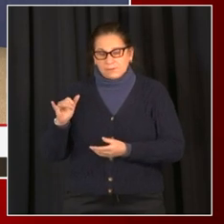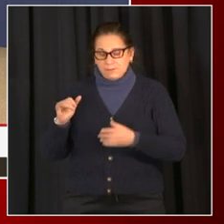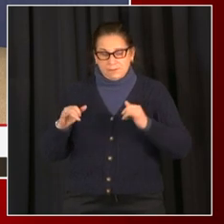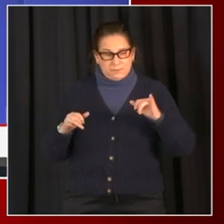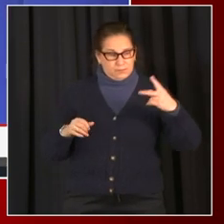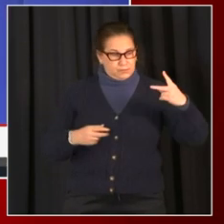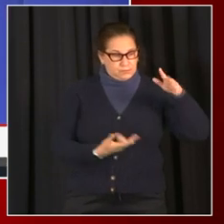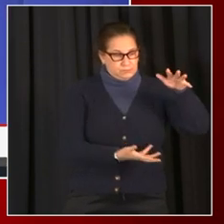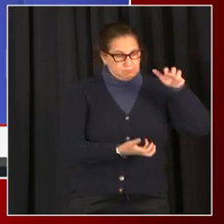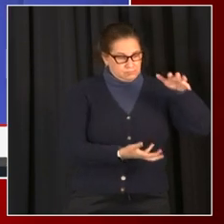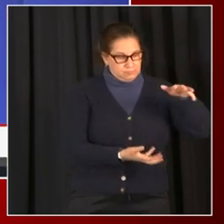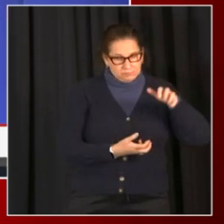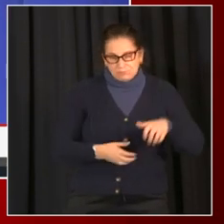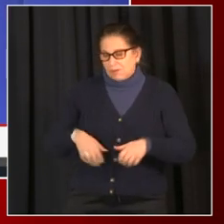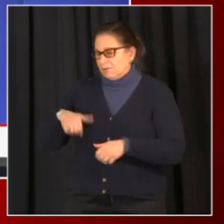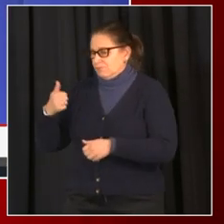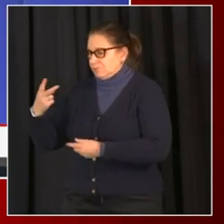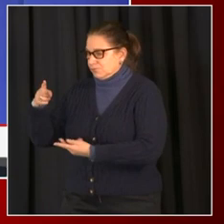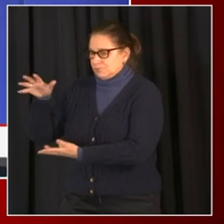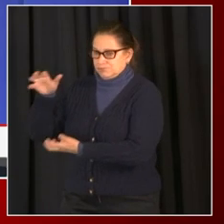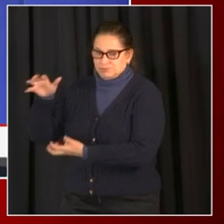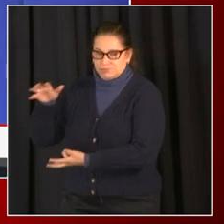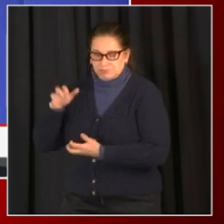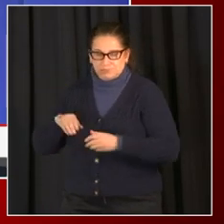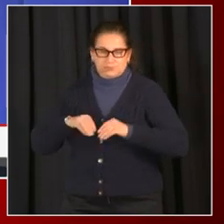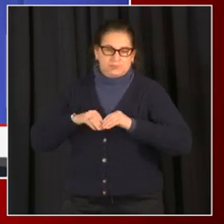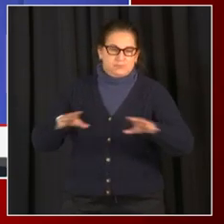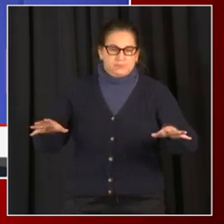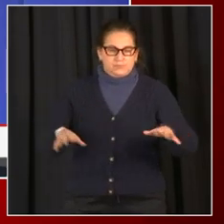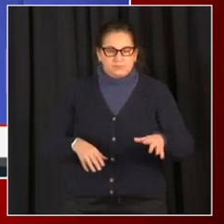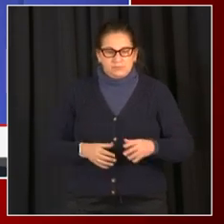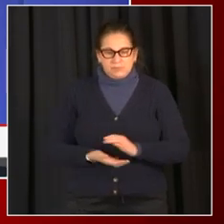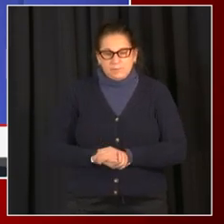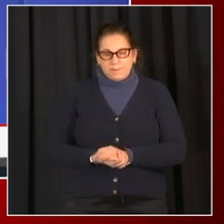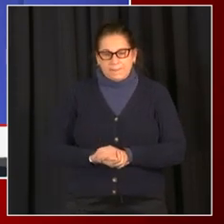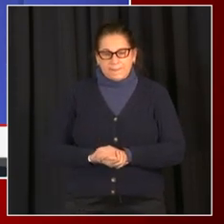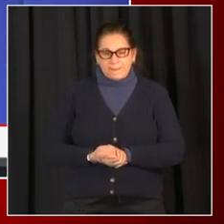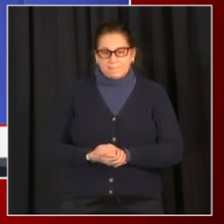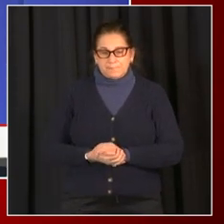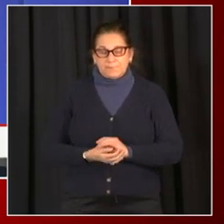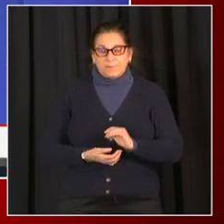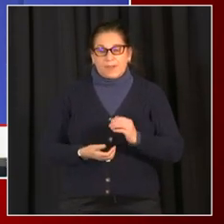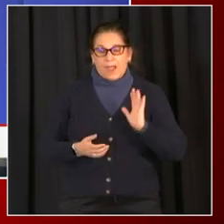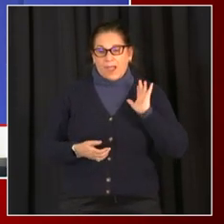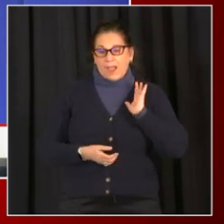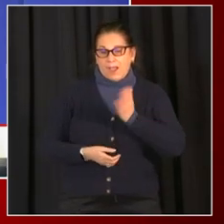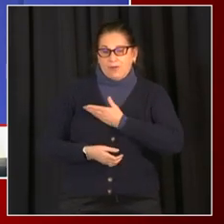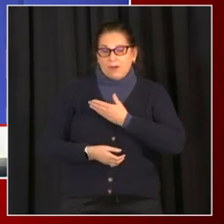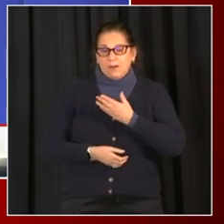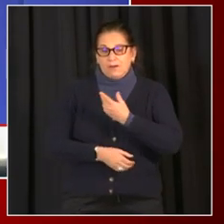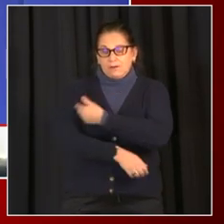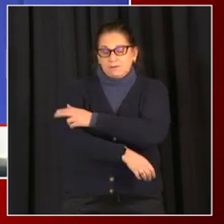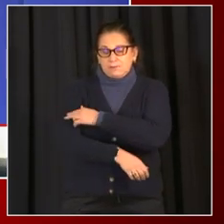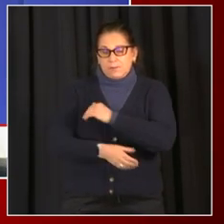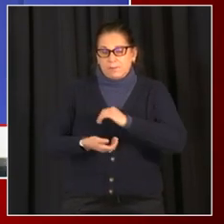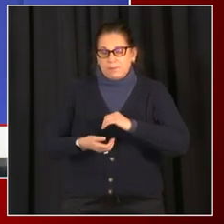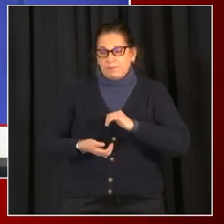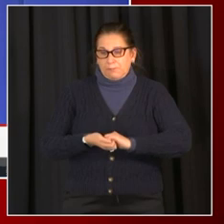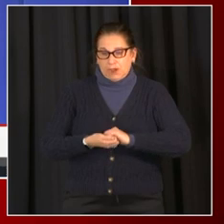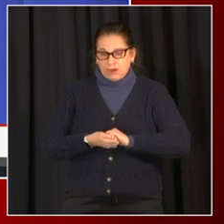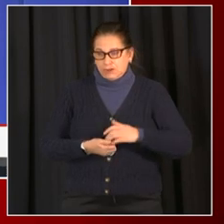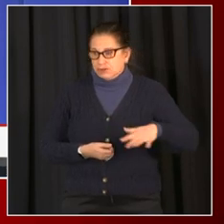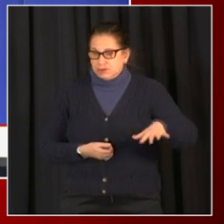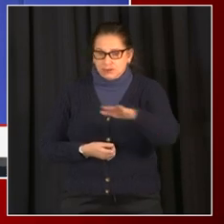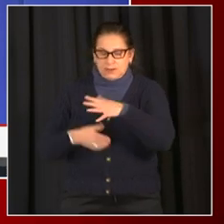partners and Kaiser Permanente have already administered over 4,500 vaccines in